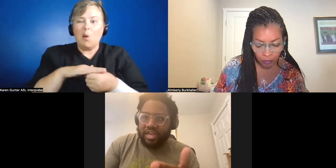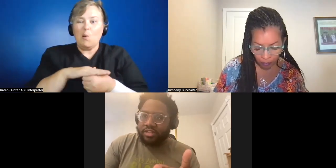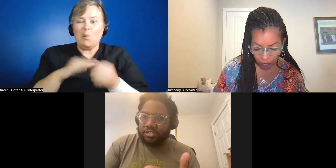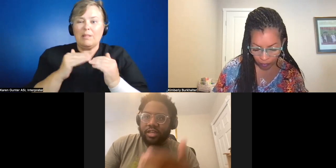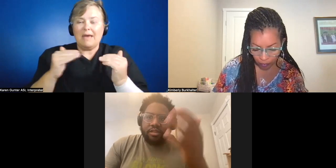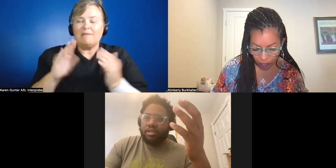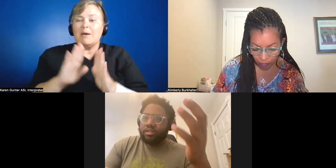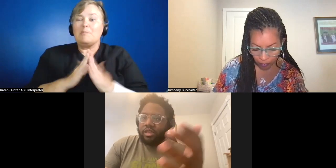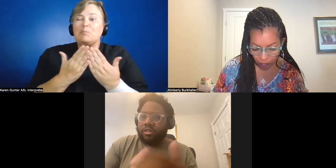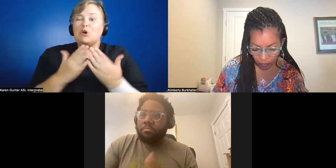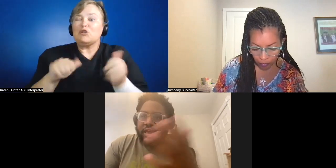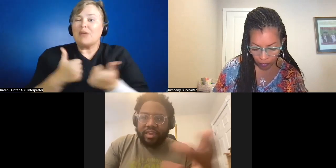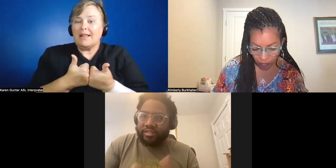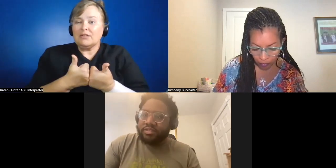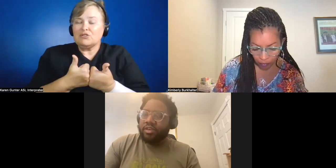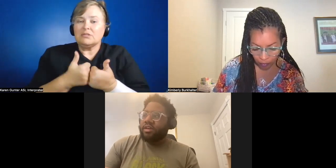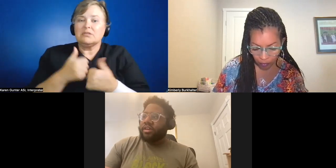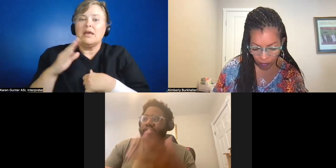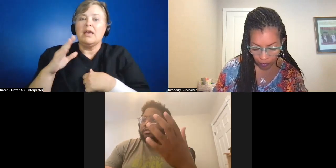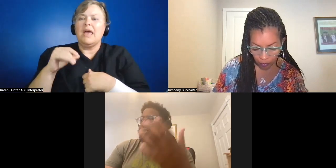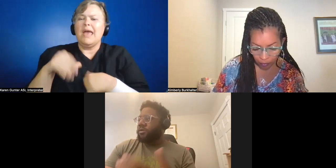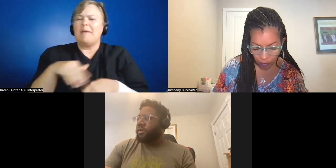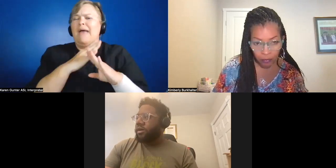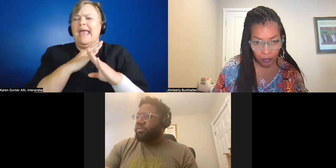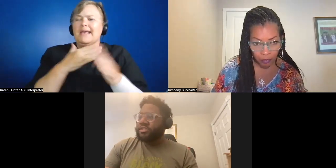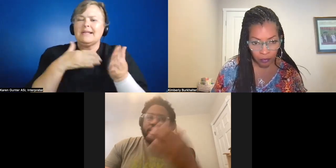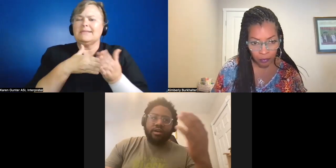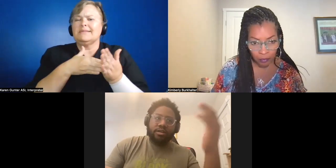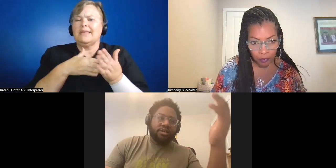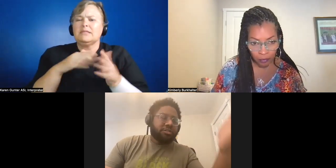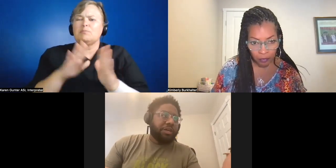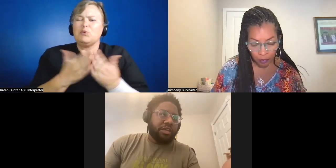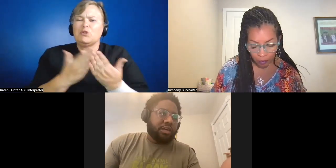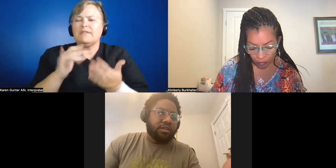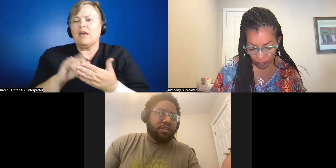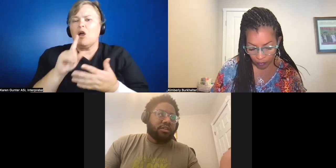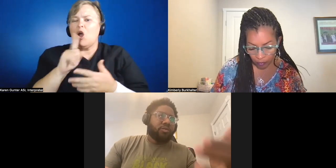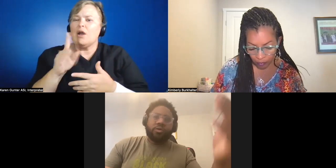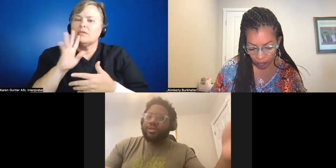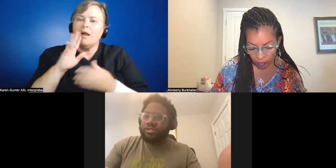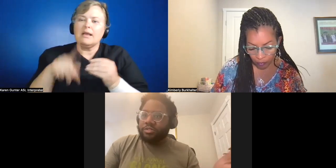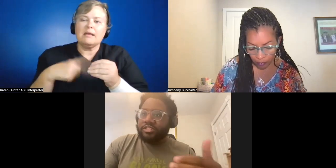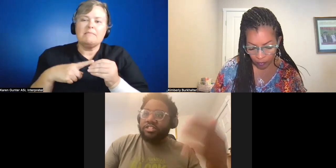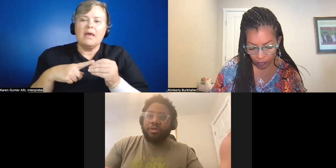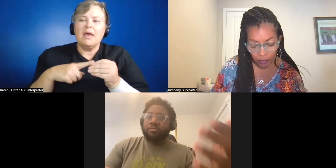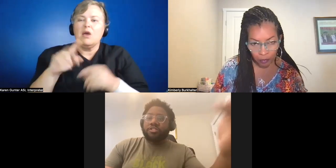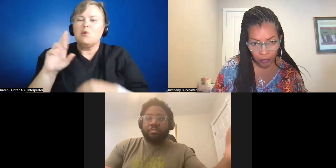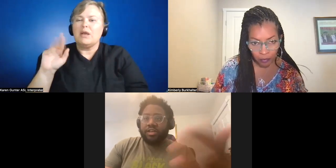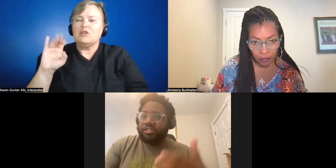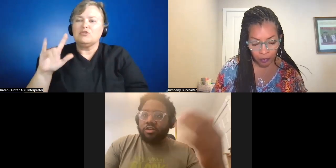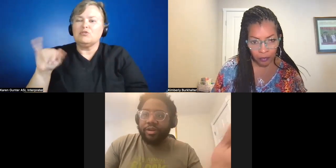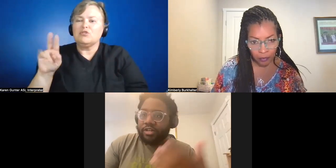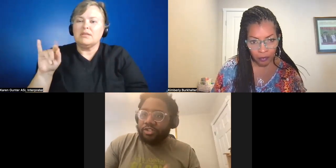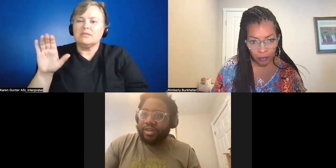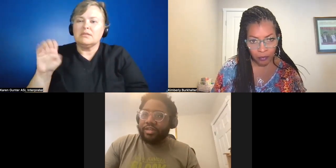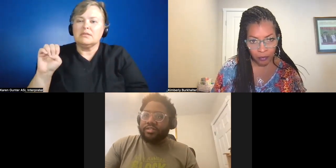book challenges, like in bans against, books that are speaking towards racial justice, books speaking